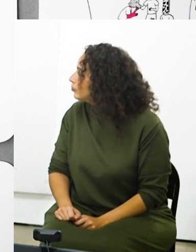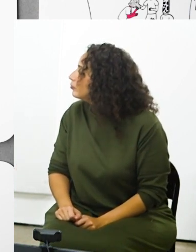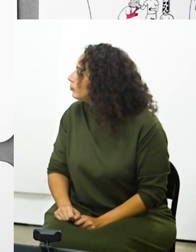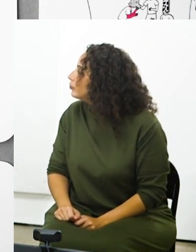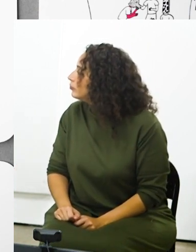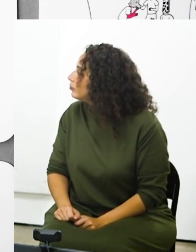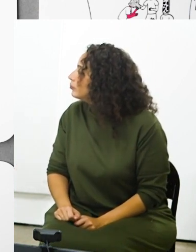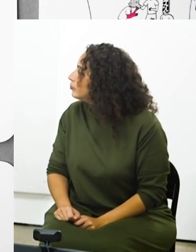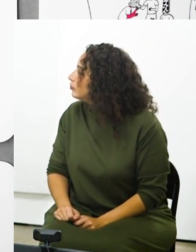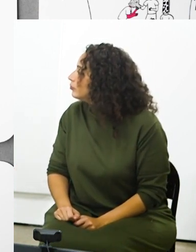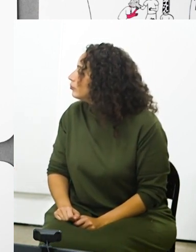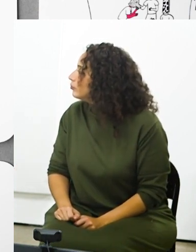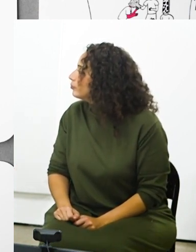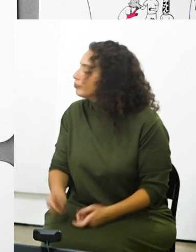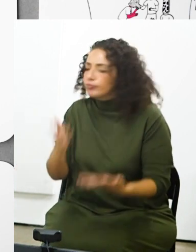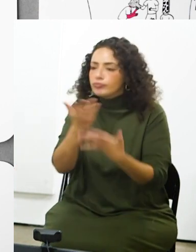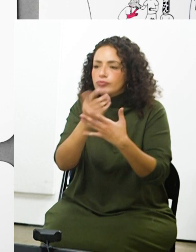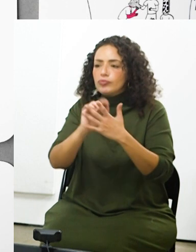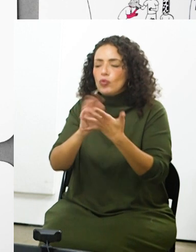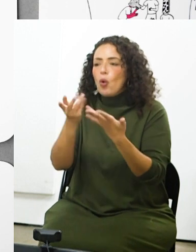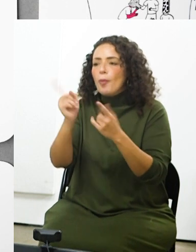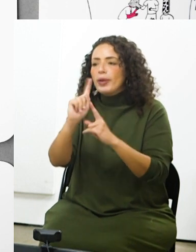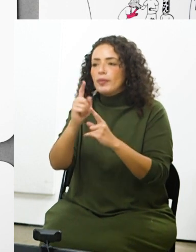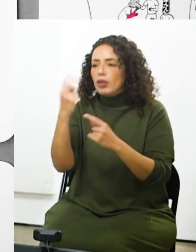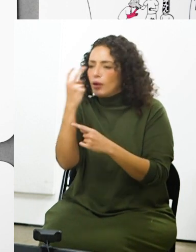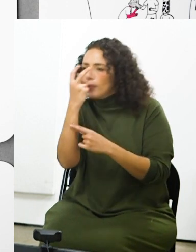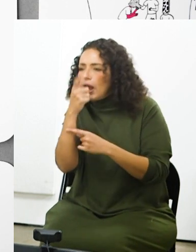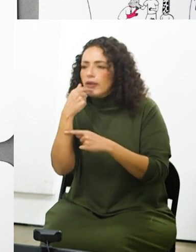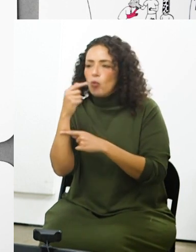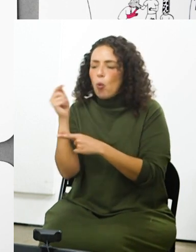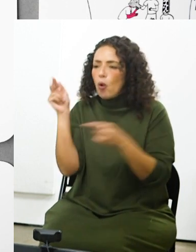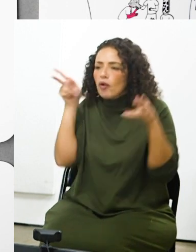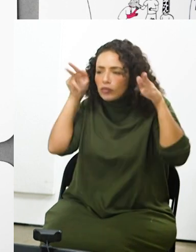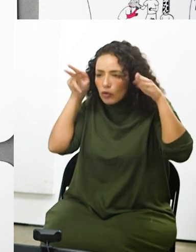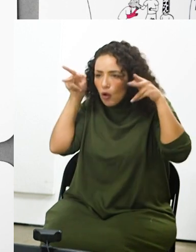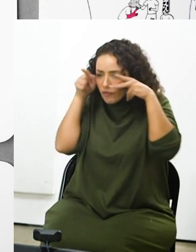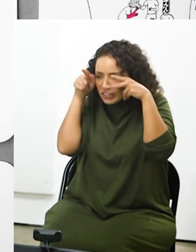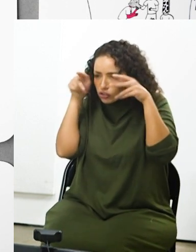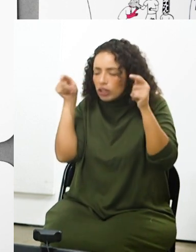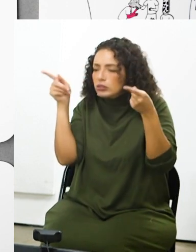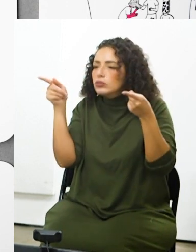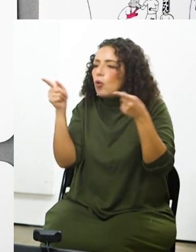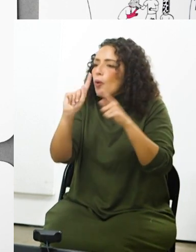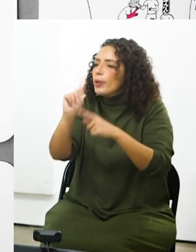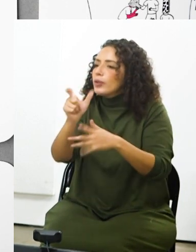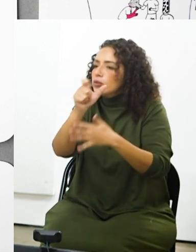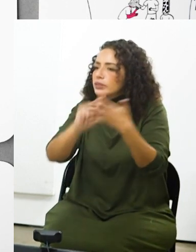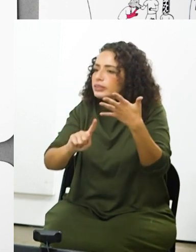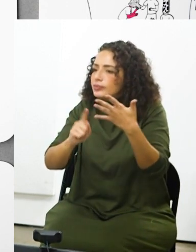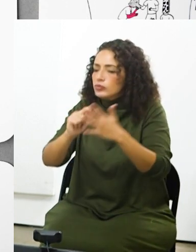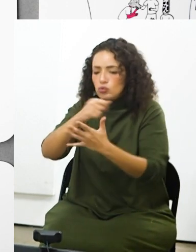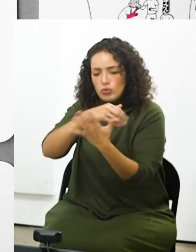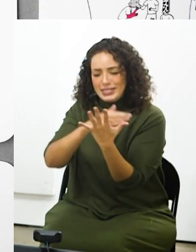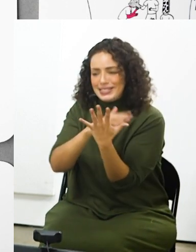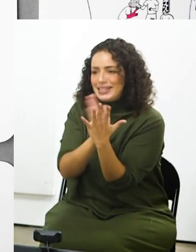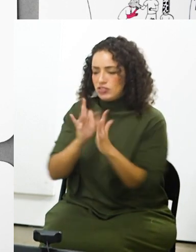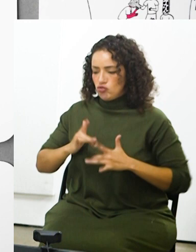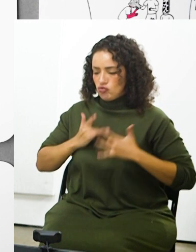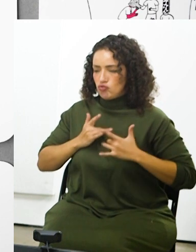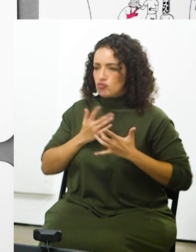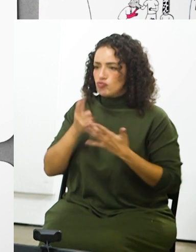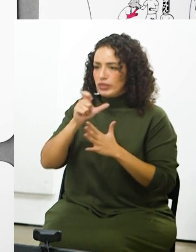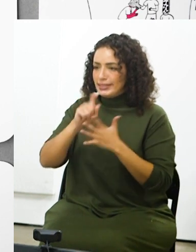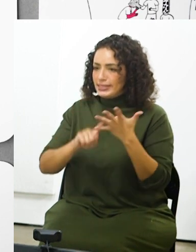by the blind or low vision users or people with sensory disabilities. So that was